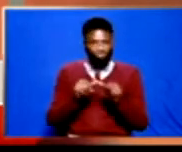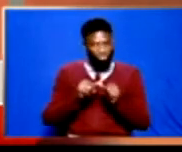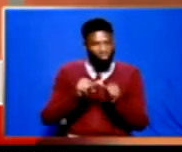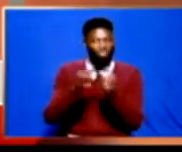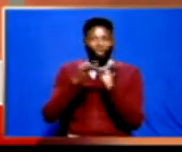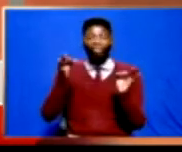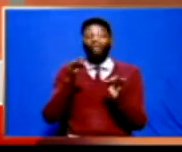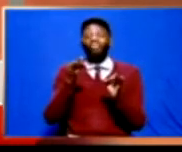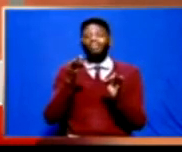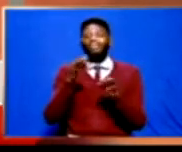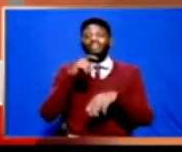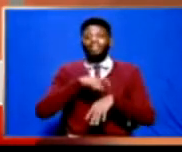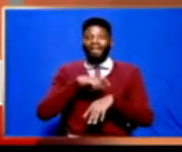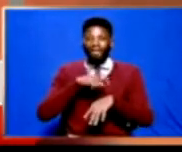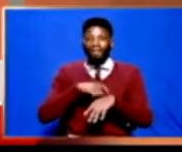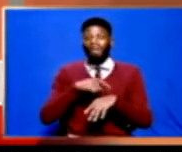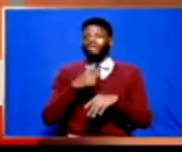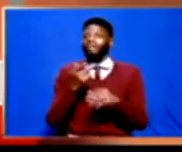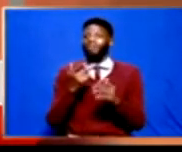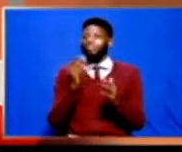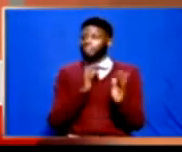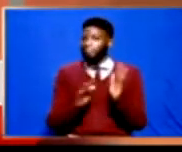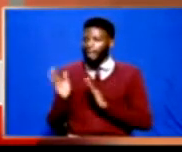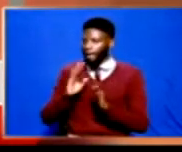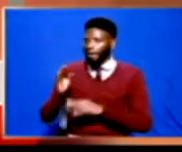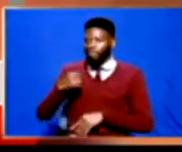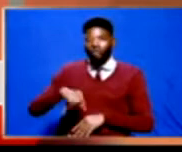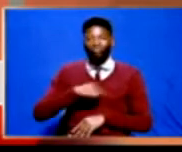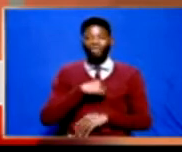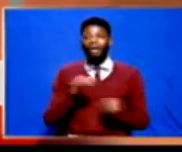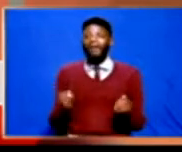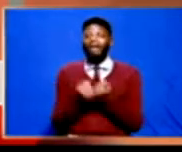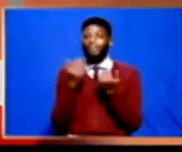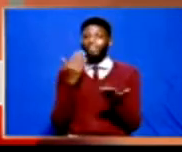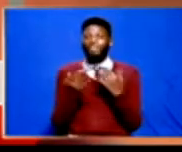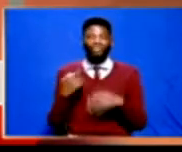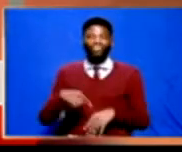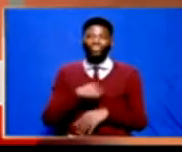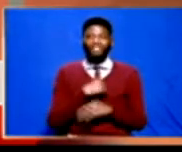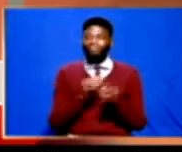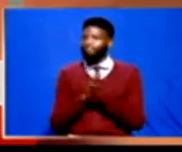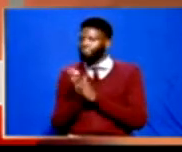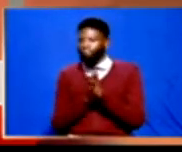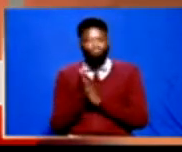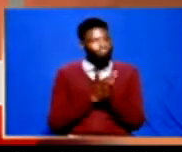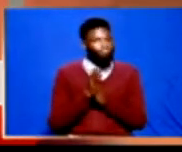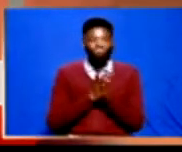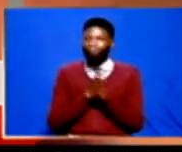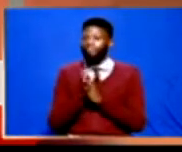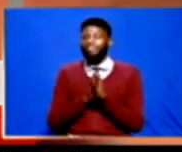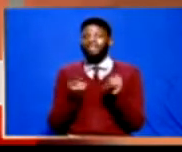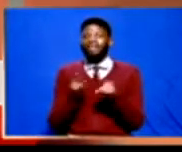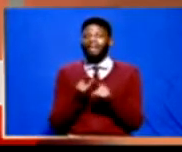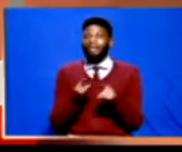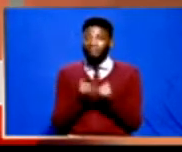such as sovereign wealth funds and things like that, so that we do not seem to be very eager to dip